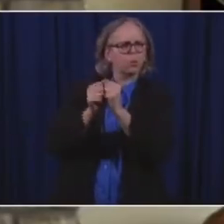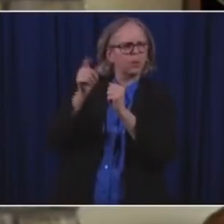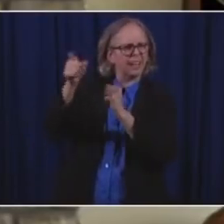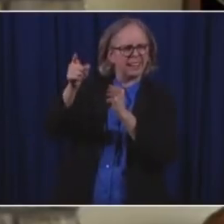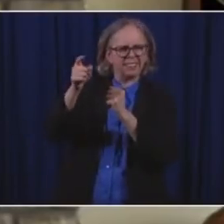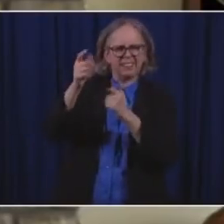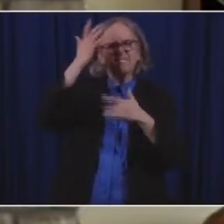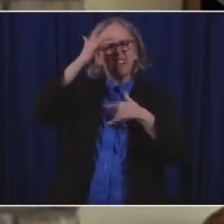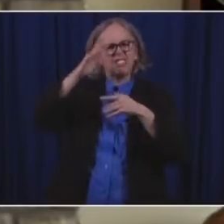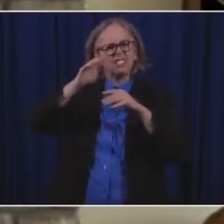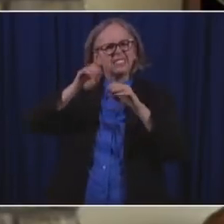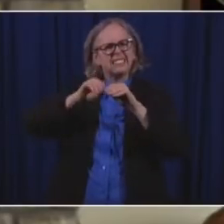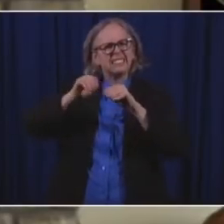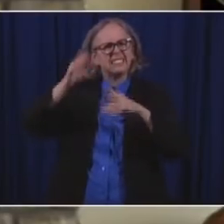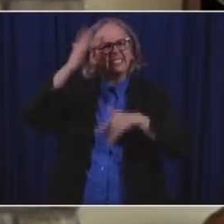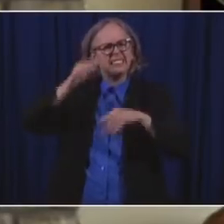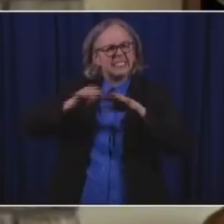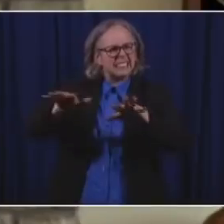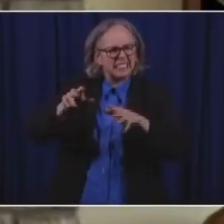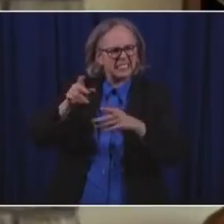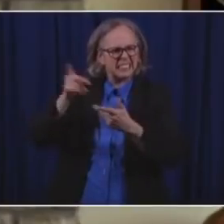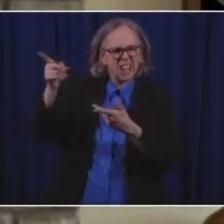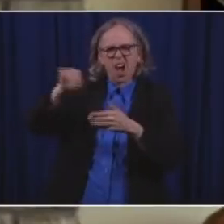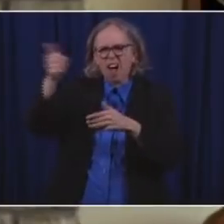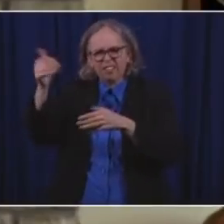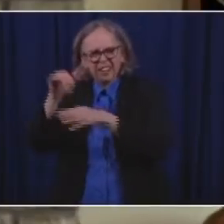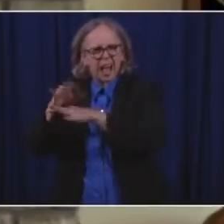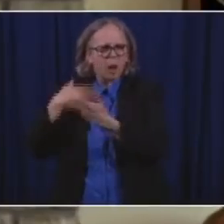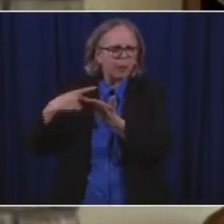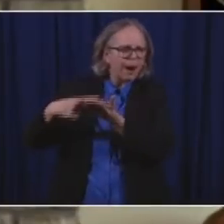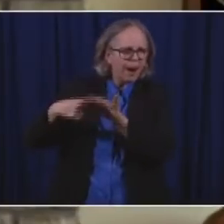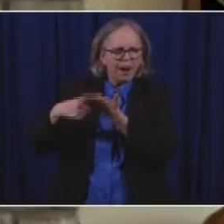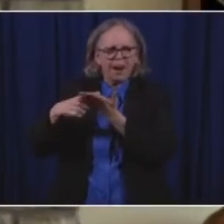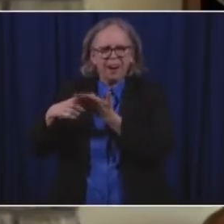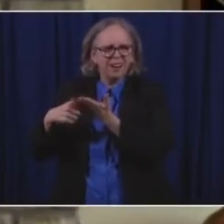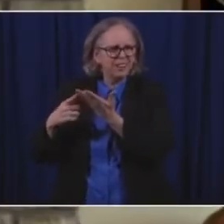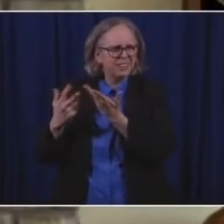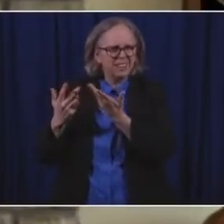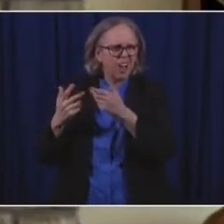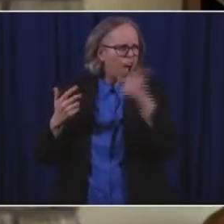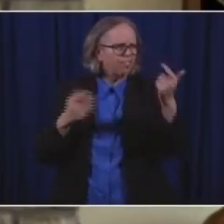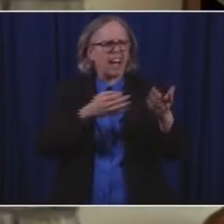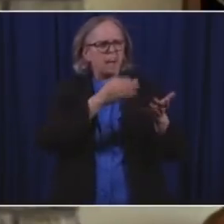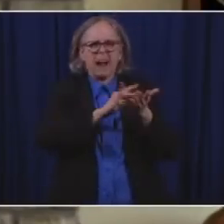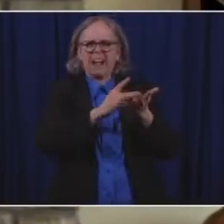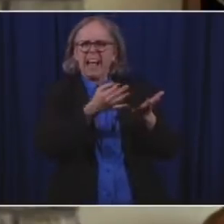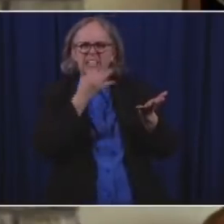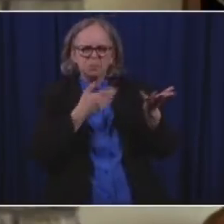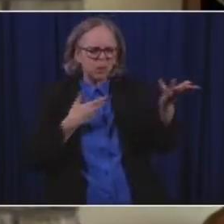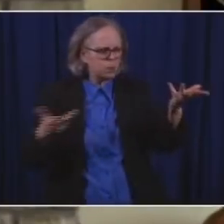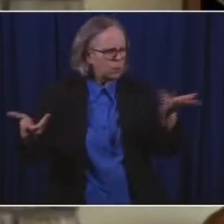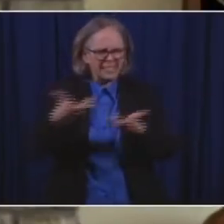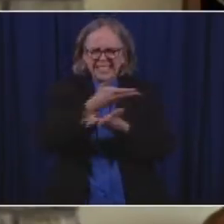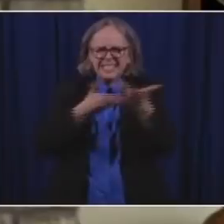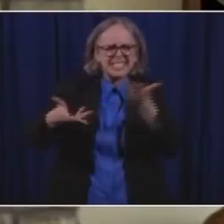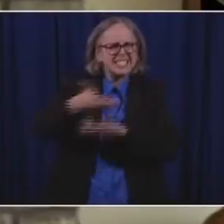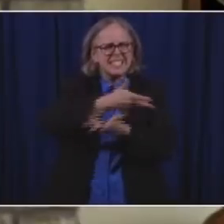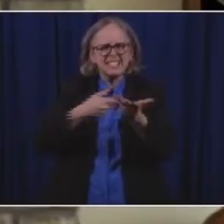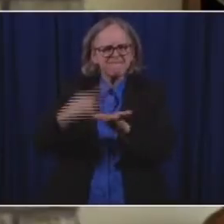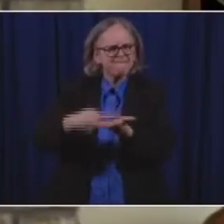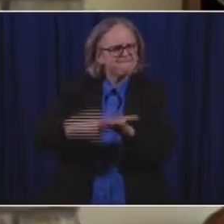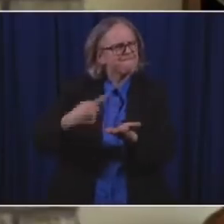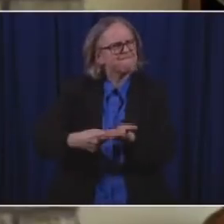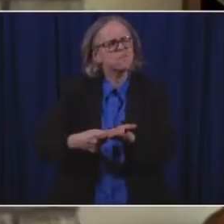all the other night. We're consulting other experts. We're consulting, I'm